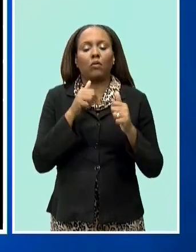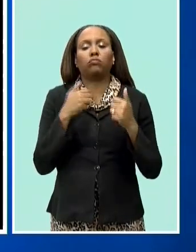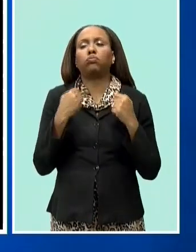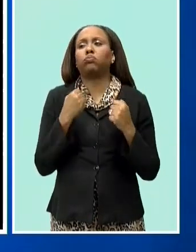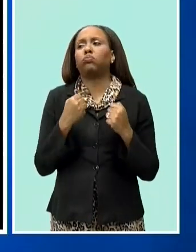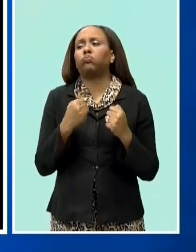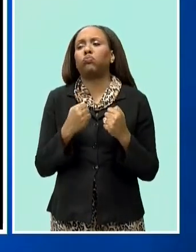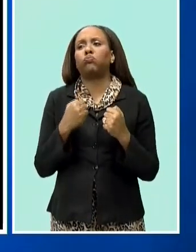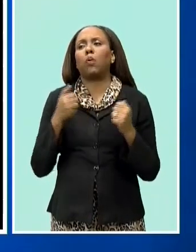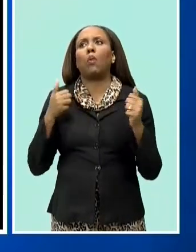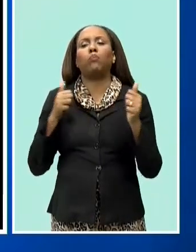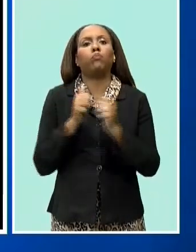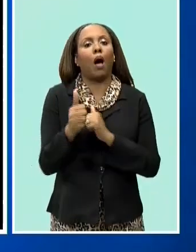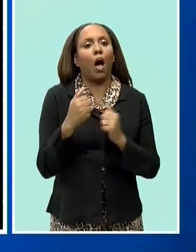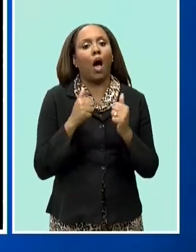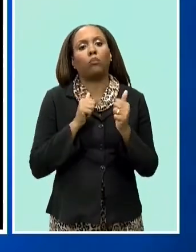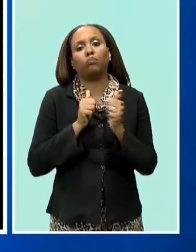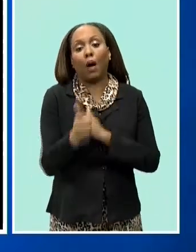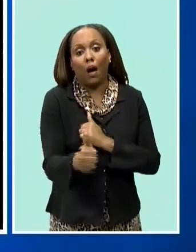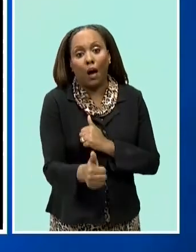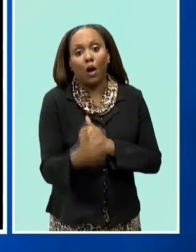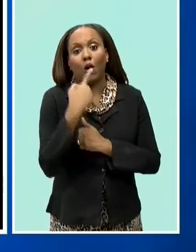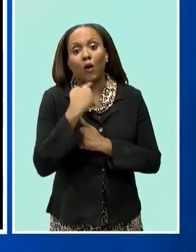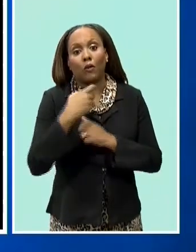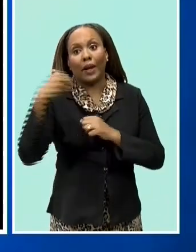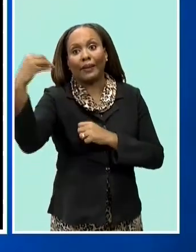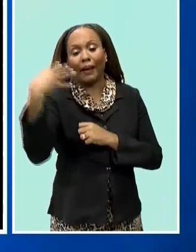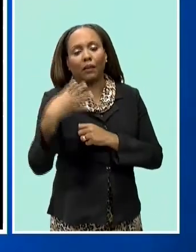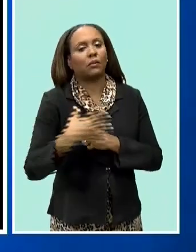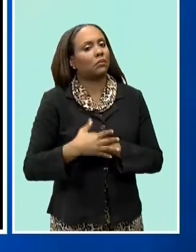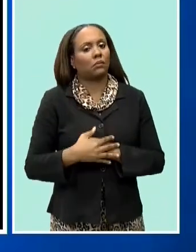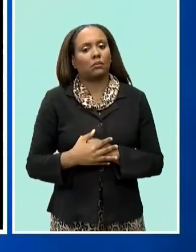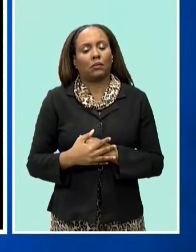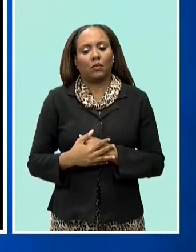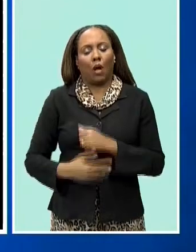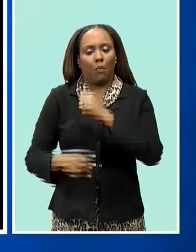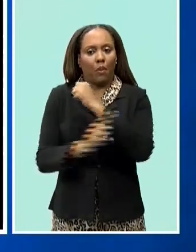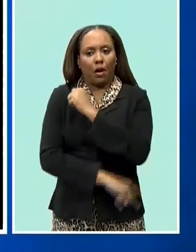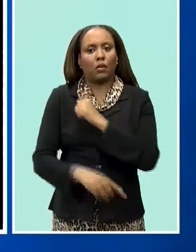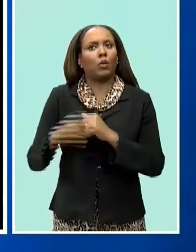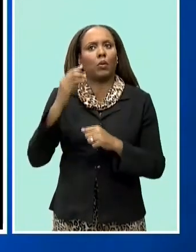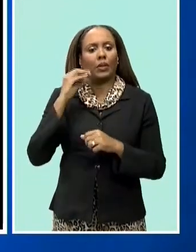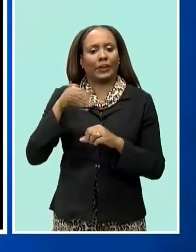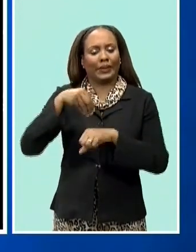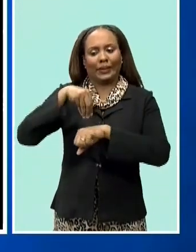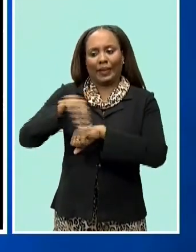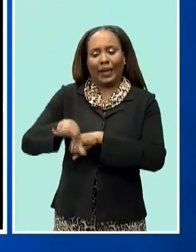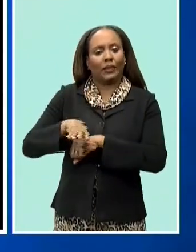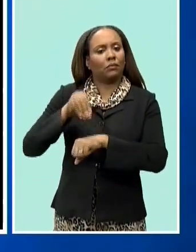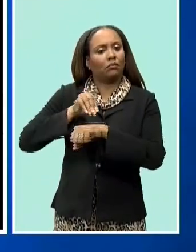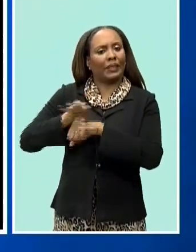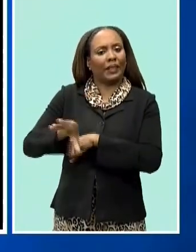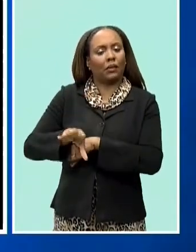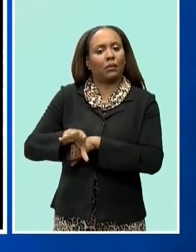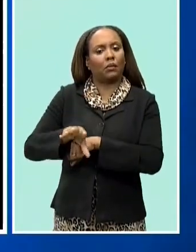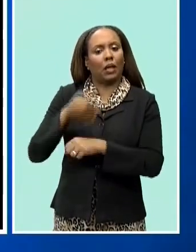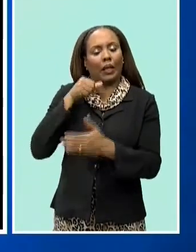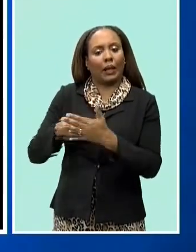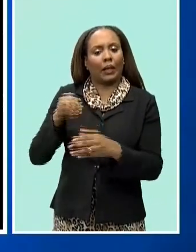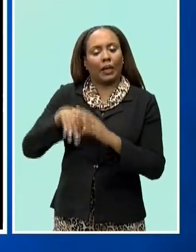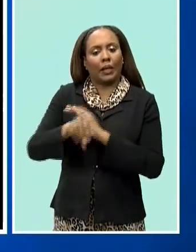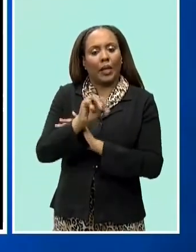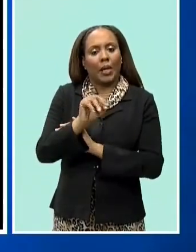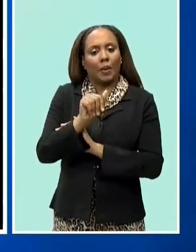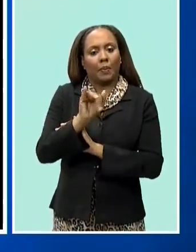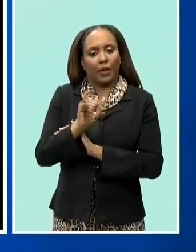a citation notice, which will be mailed out to the offenders. A demerit point system will also